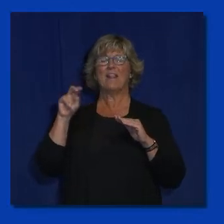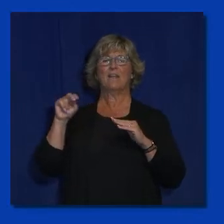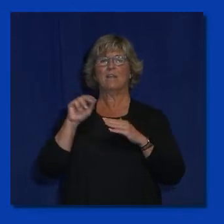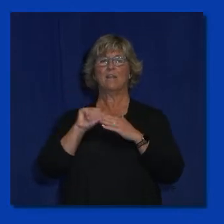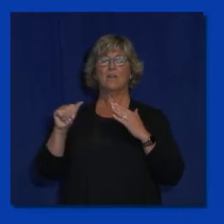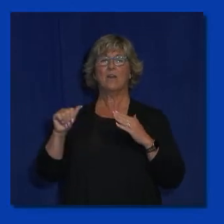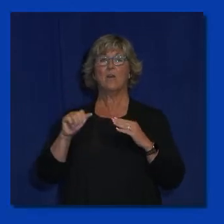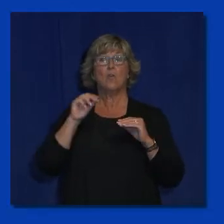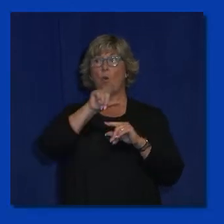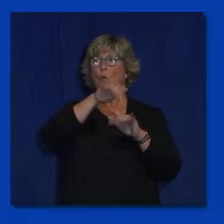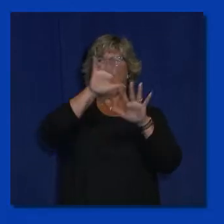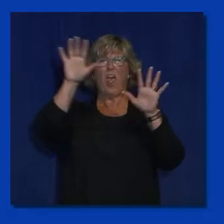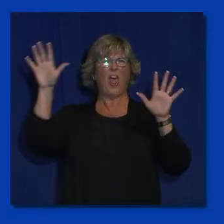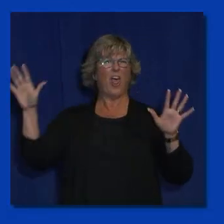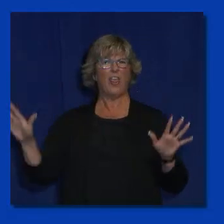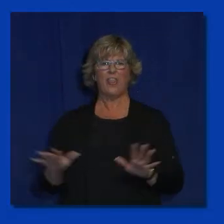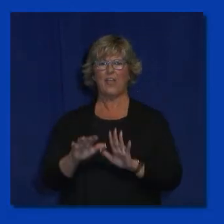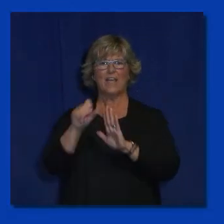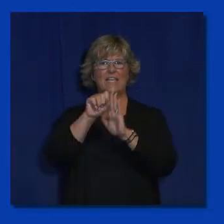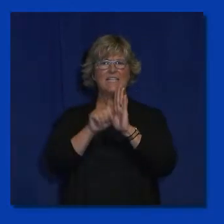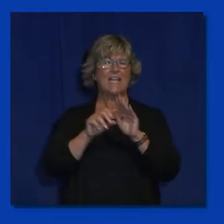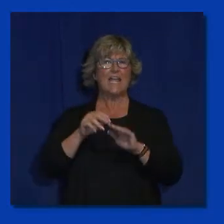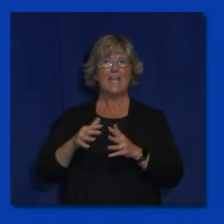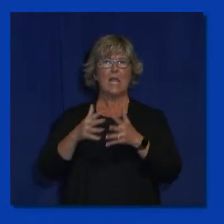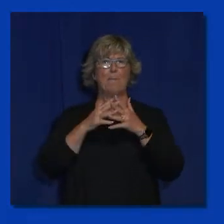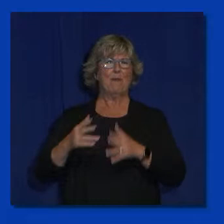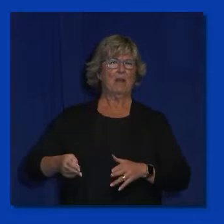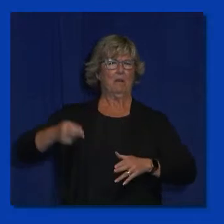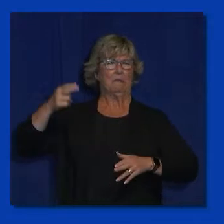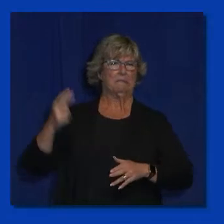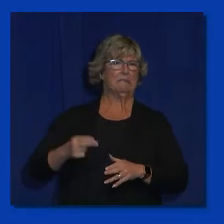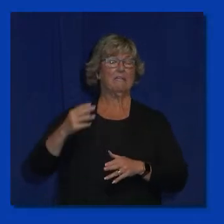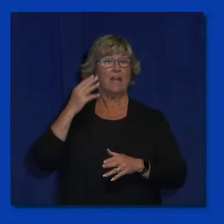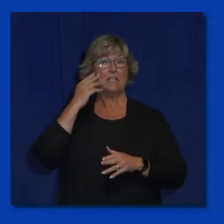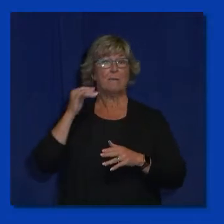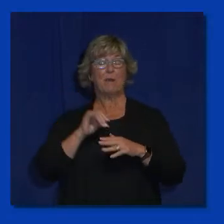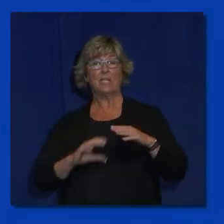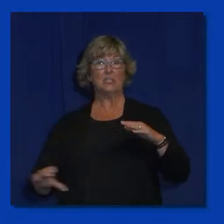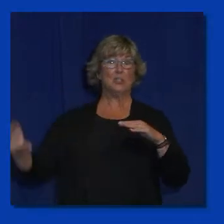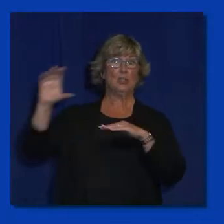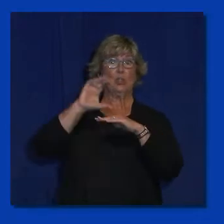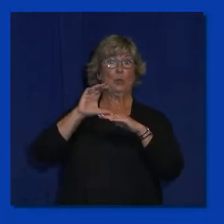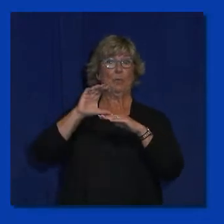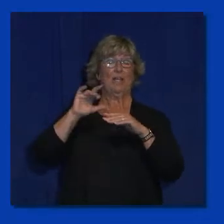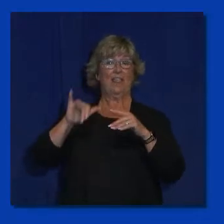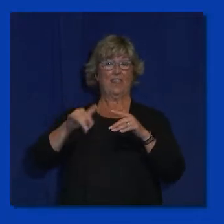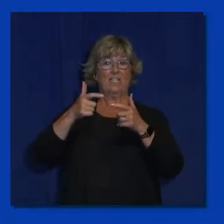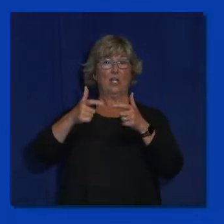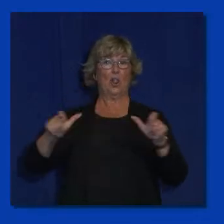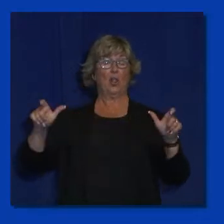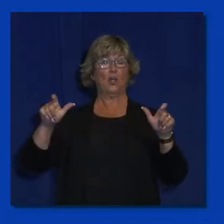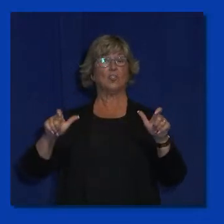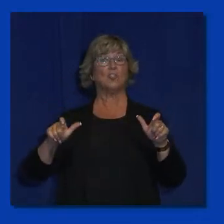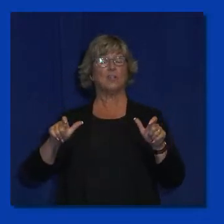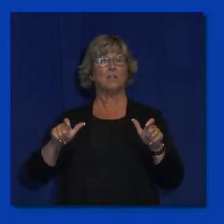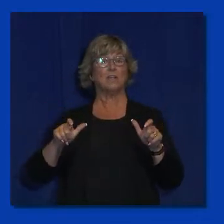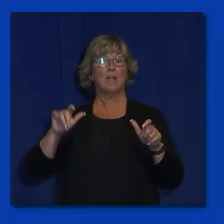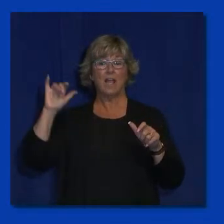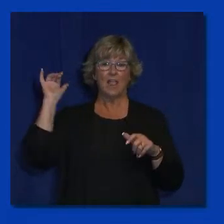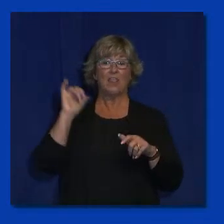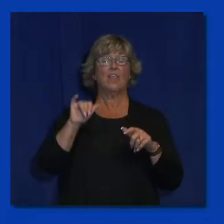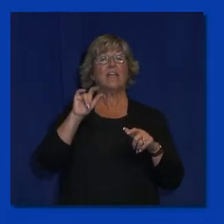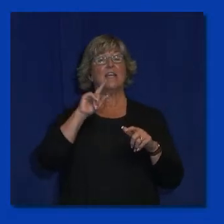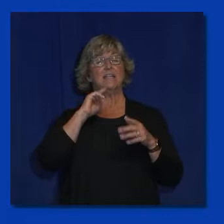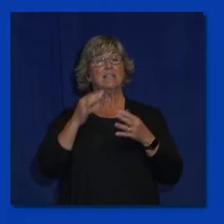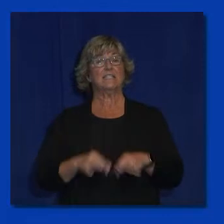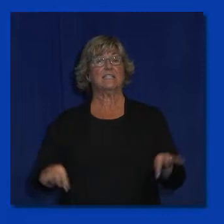precedent. No other state in American history has ever experienced a surplus as large as this. In fact, this is